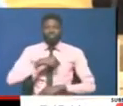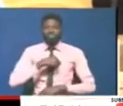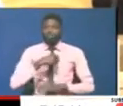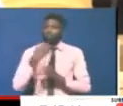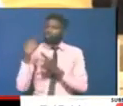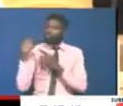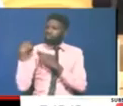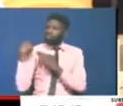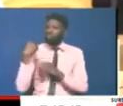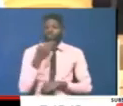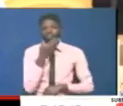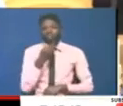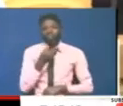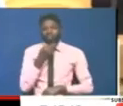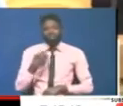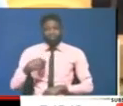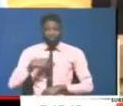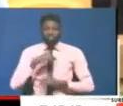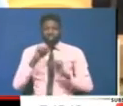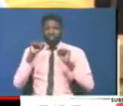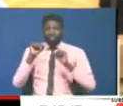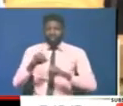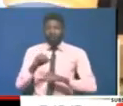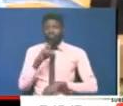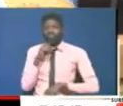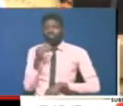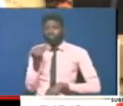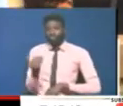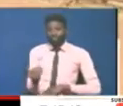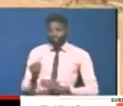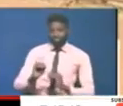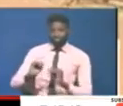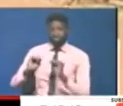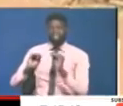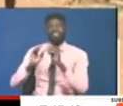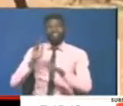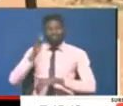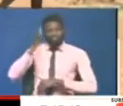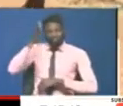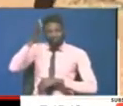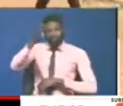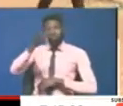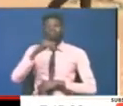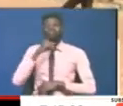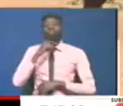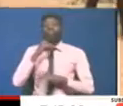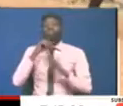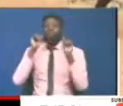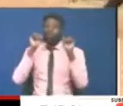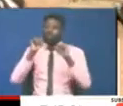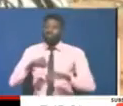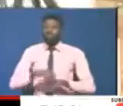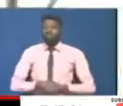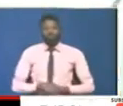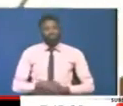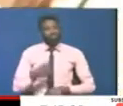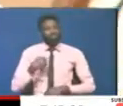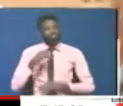that we raise the boys of this world to be next generation fathers. Ningeomba wanaume wote Kenya